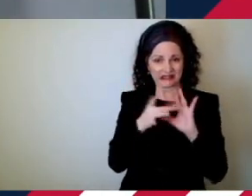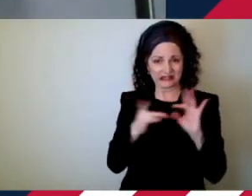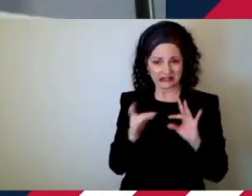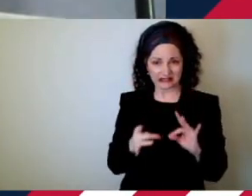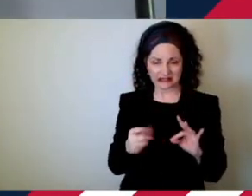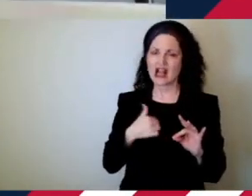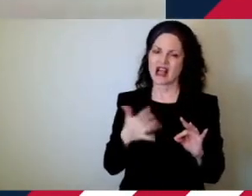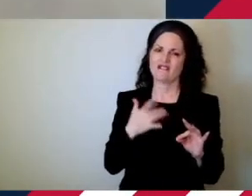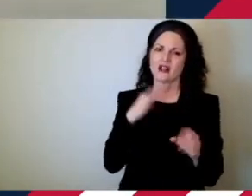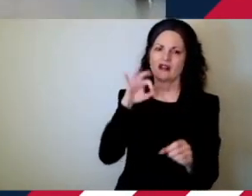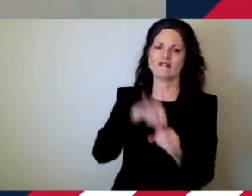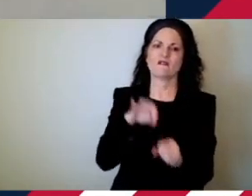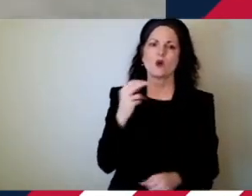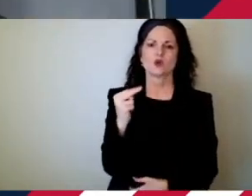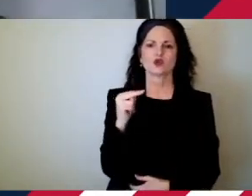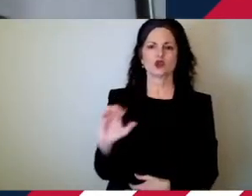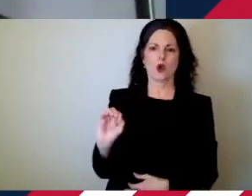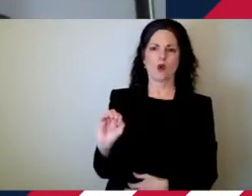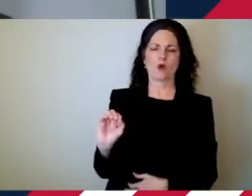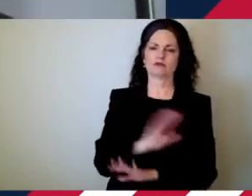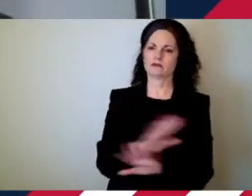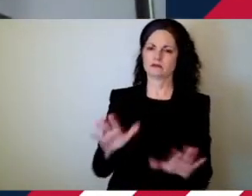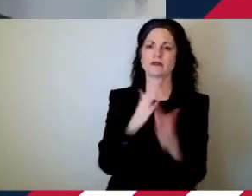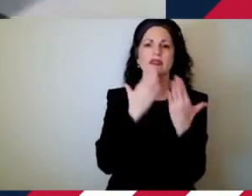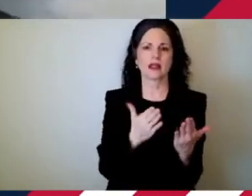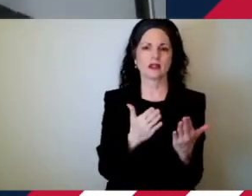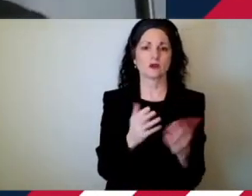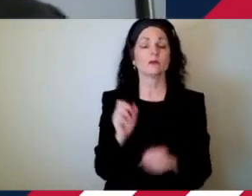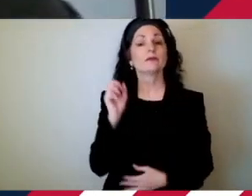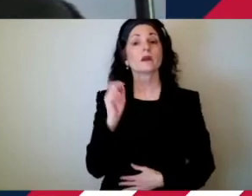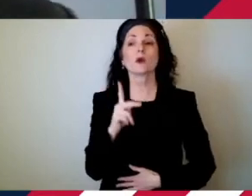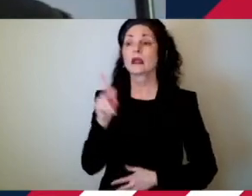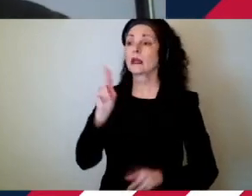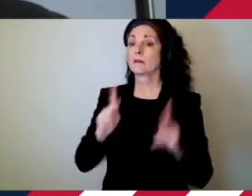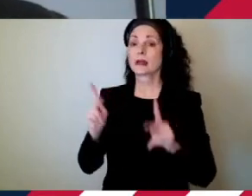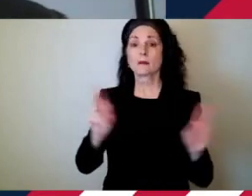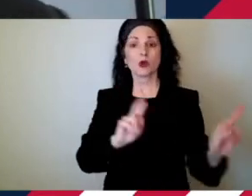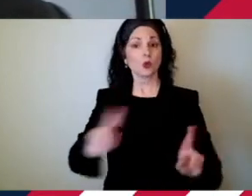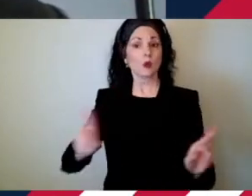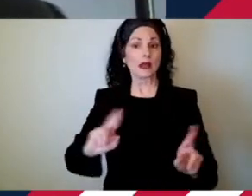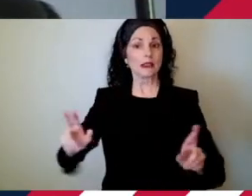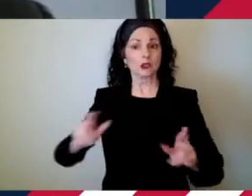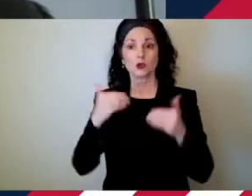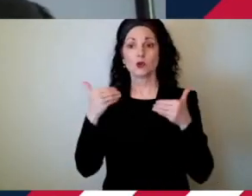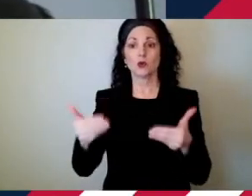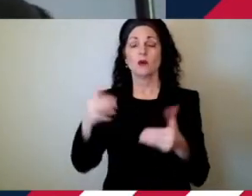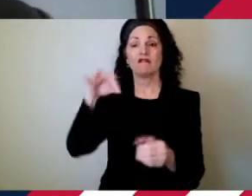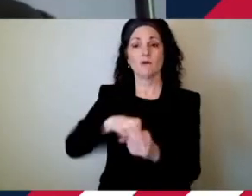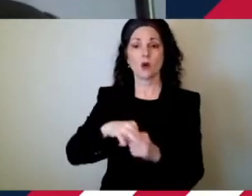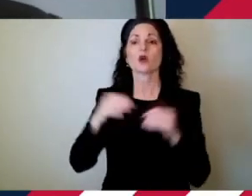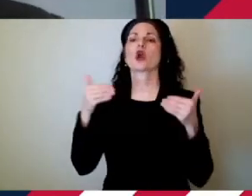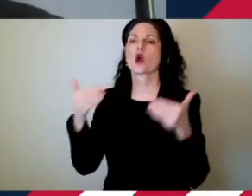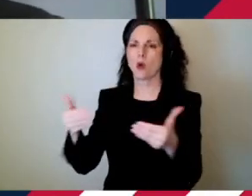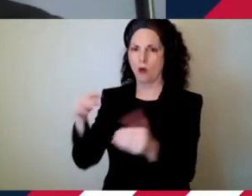We are ready to vote. Delegates to the committee should now start voting.